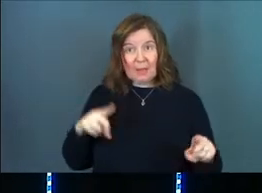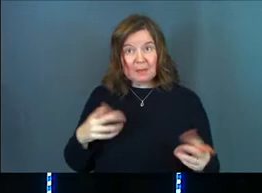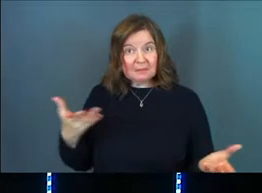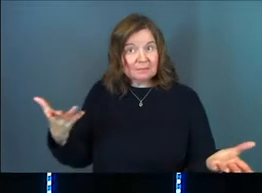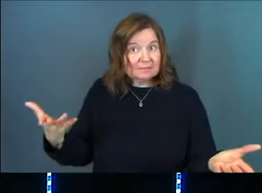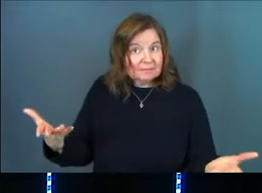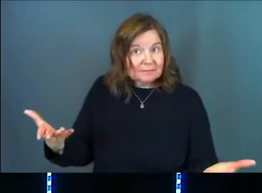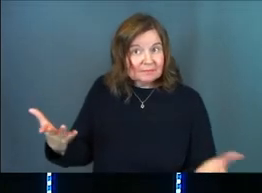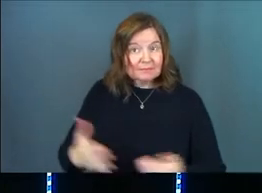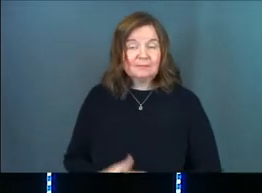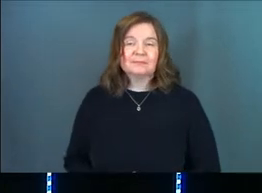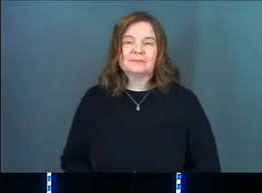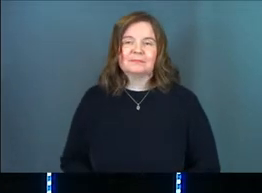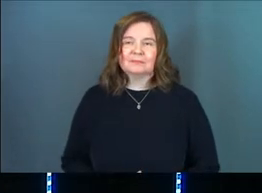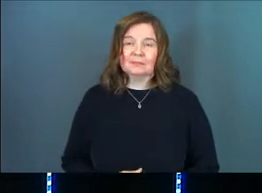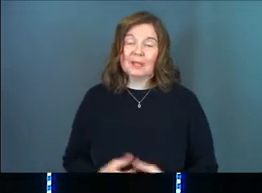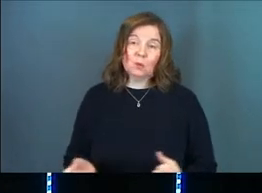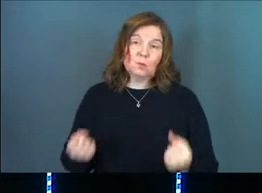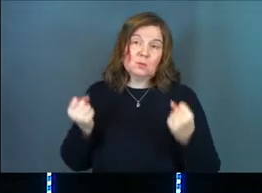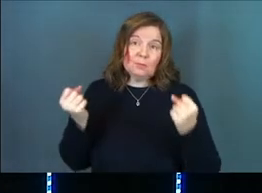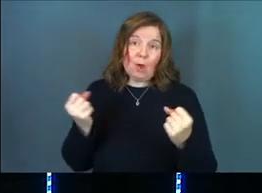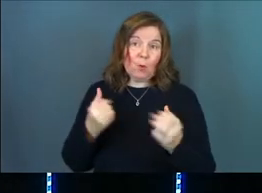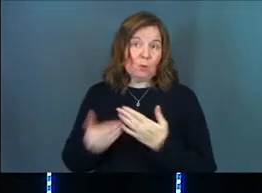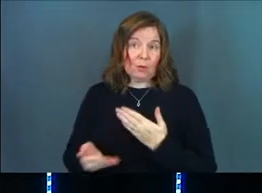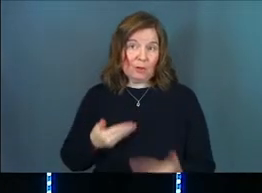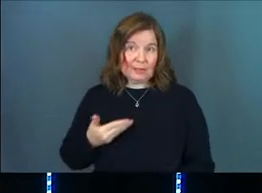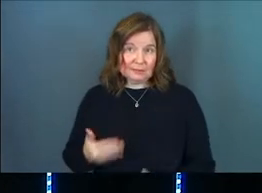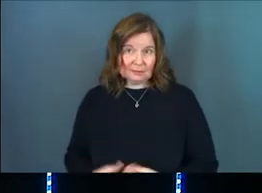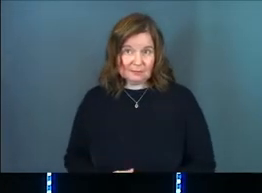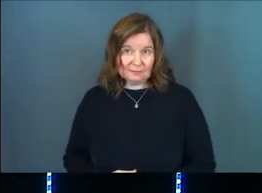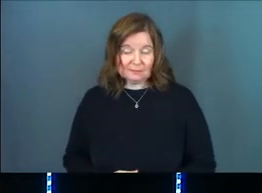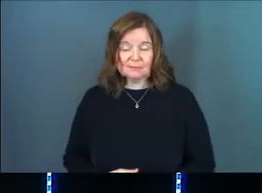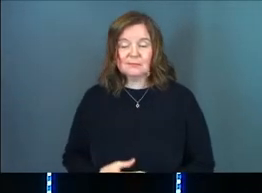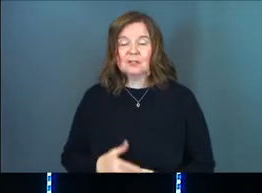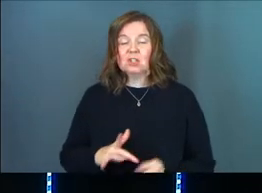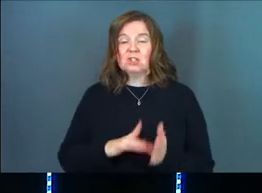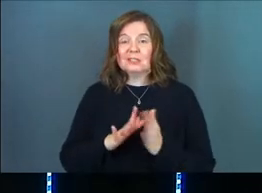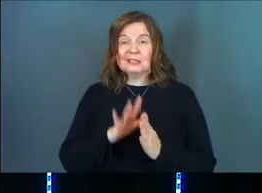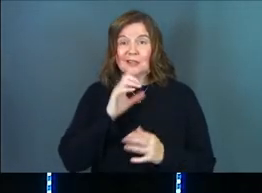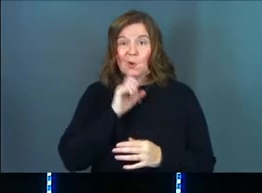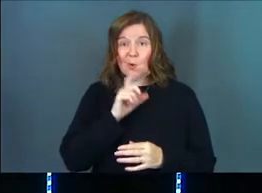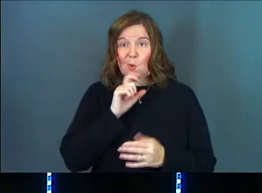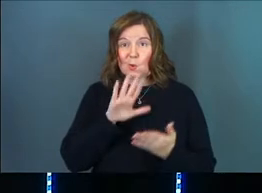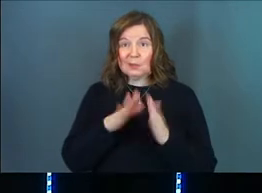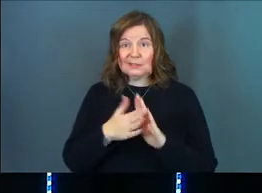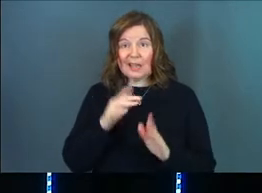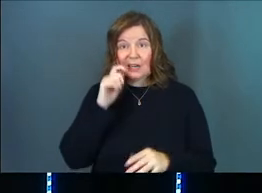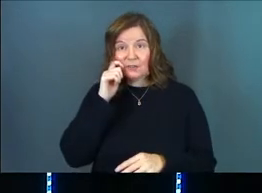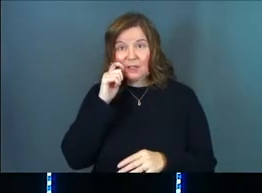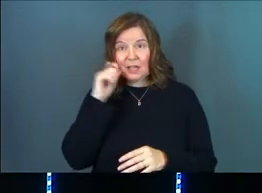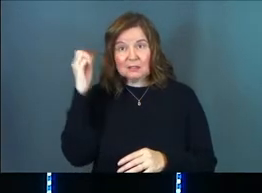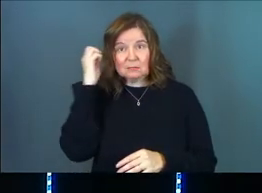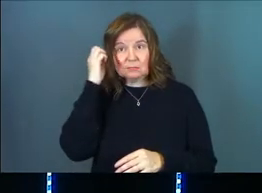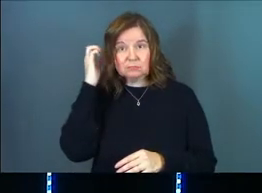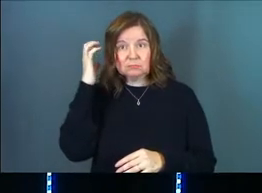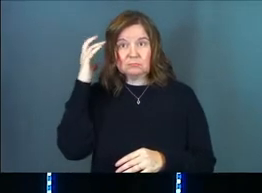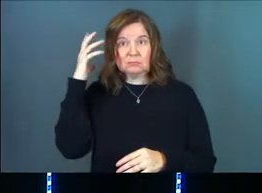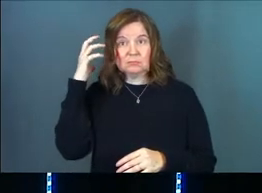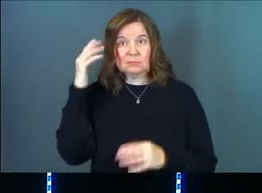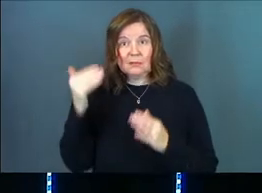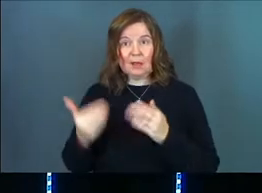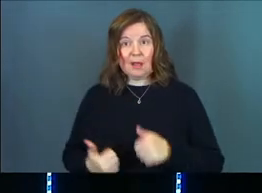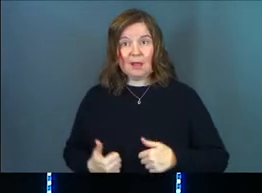happened? It was power, regardless. Jesus takes old, dead flesh and makes it come